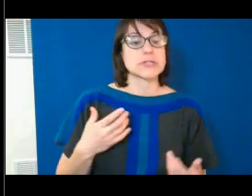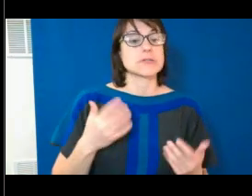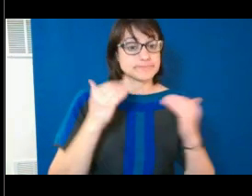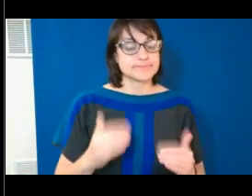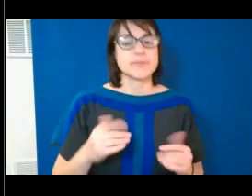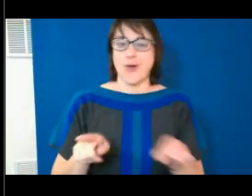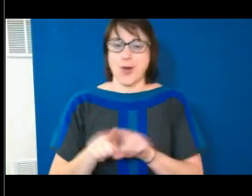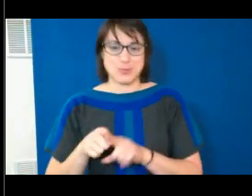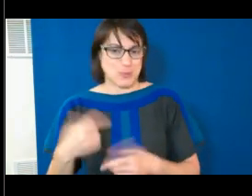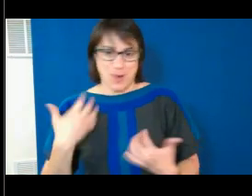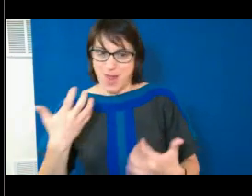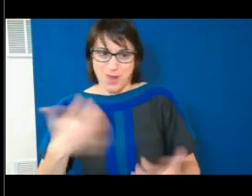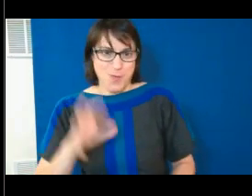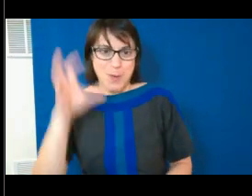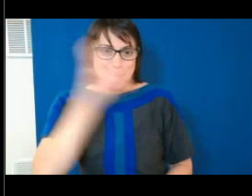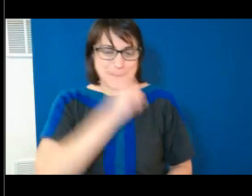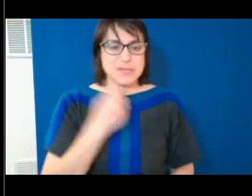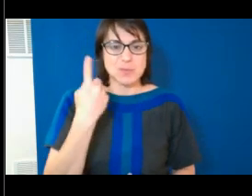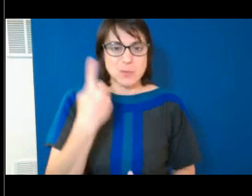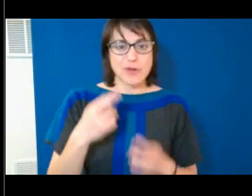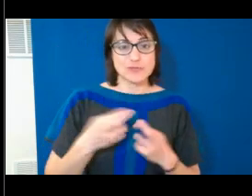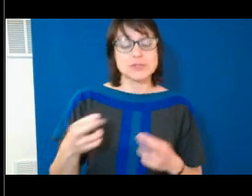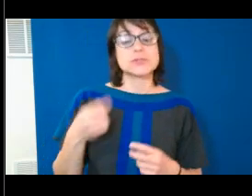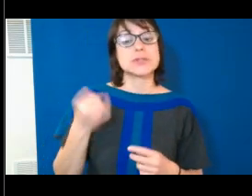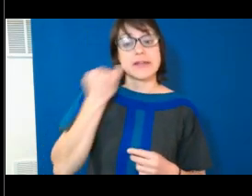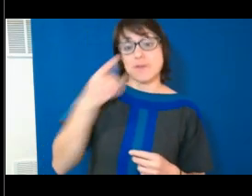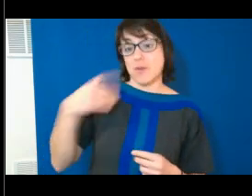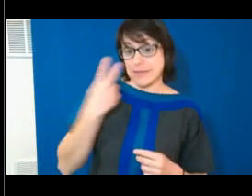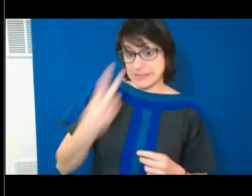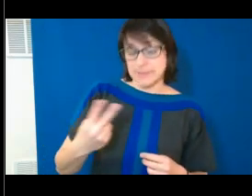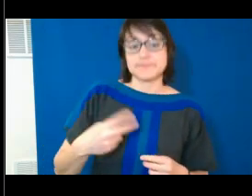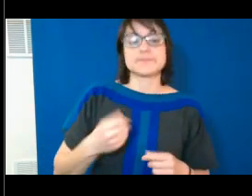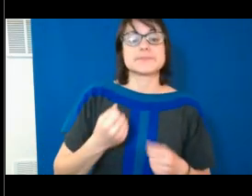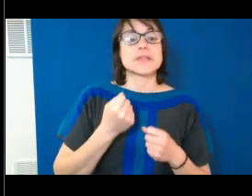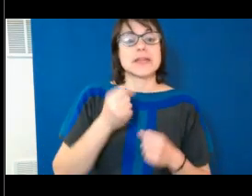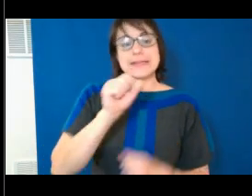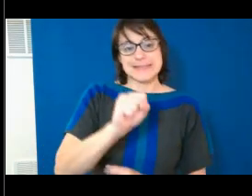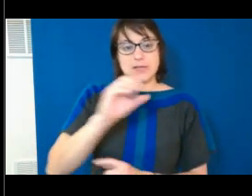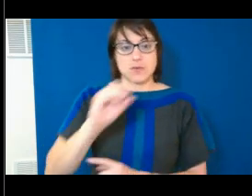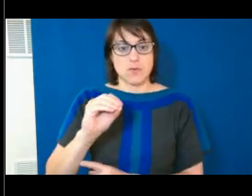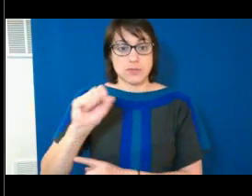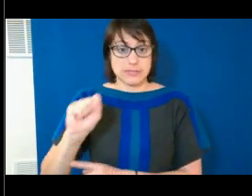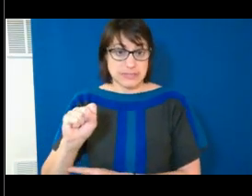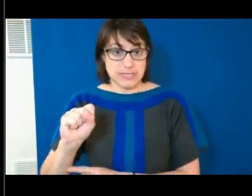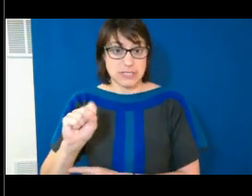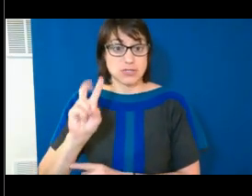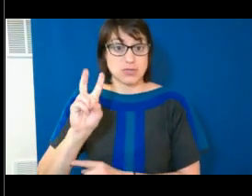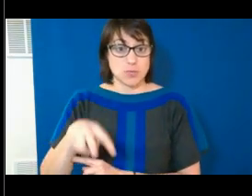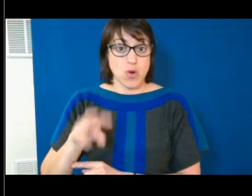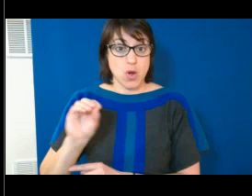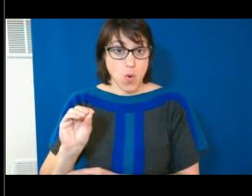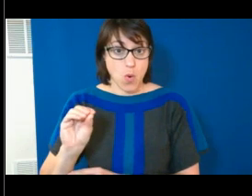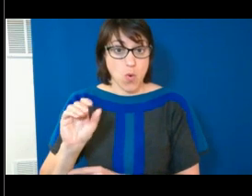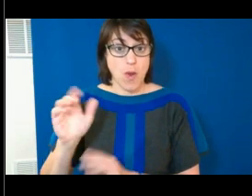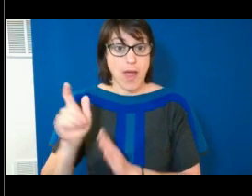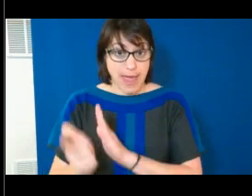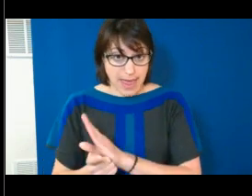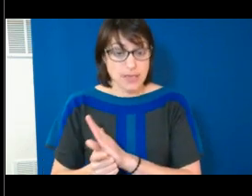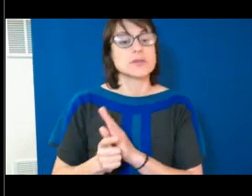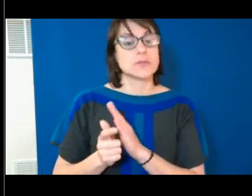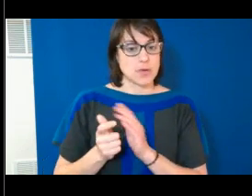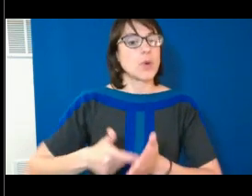resource if you haven't come across it yet. Save Our Seas 2.0 Act required a report on the United States contribution to global